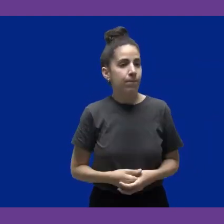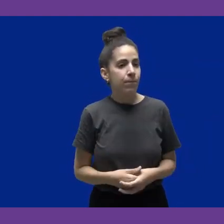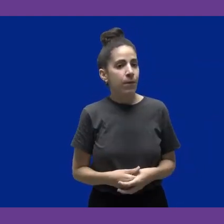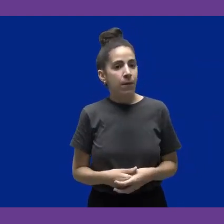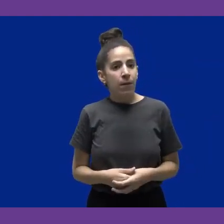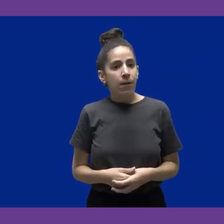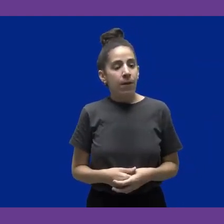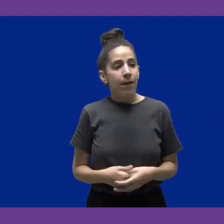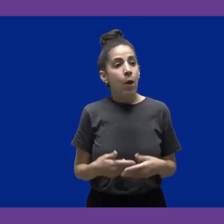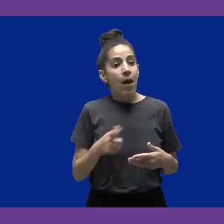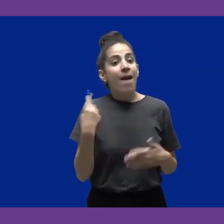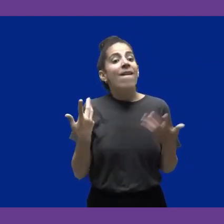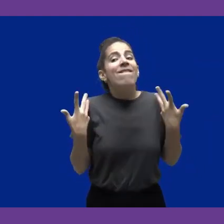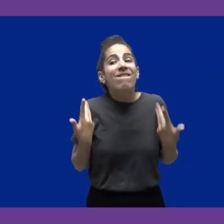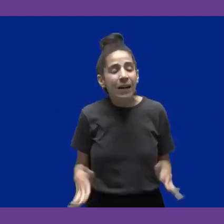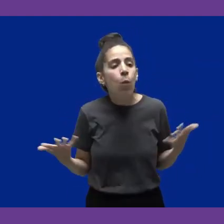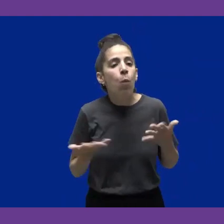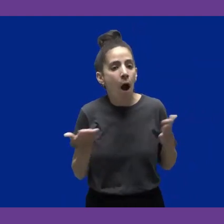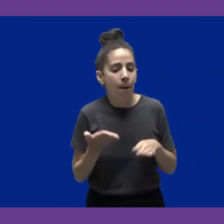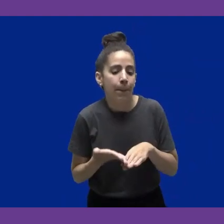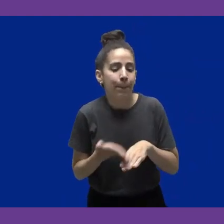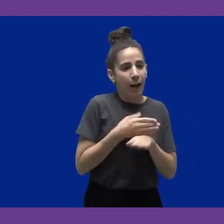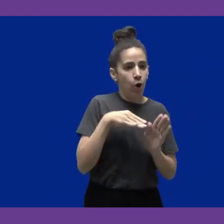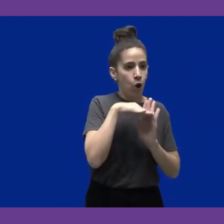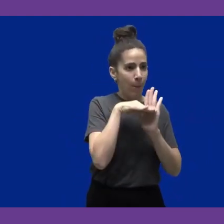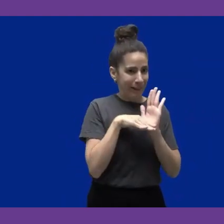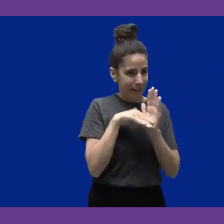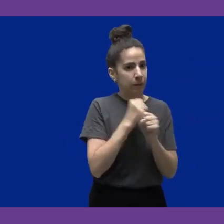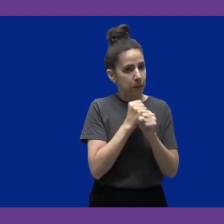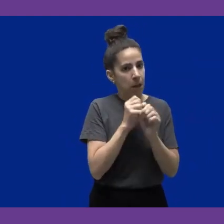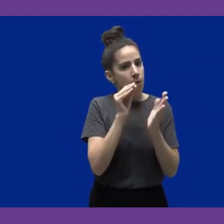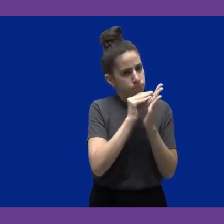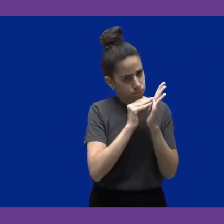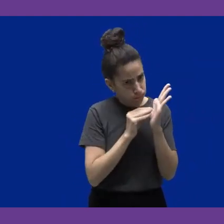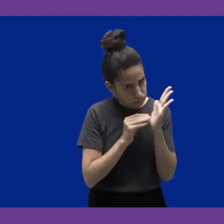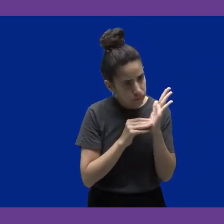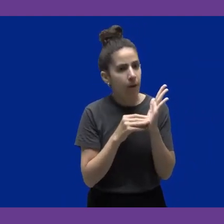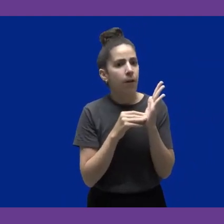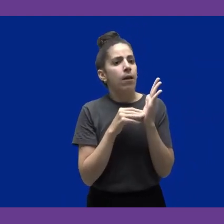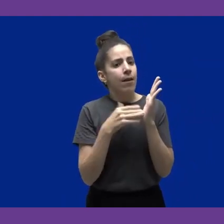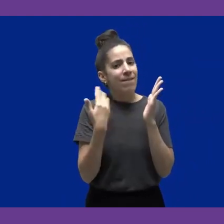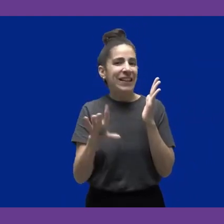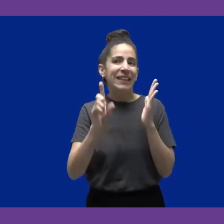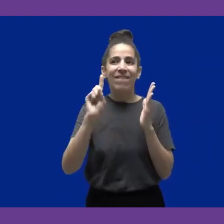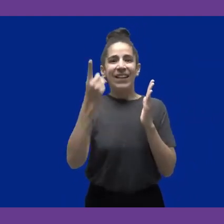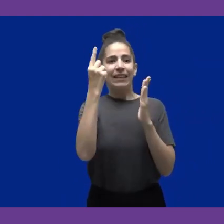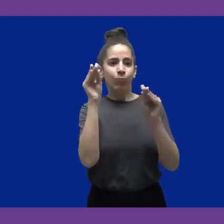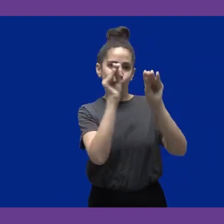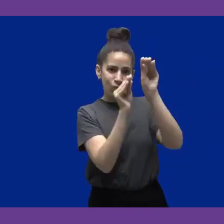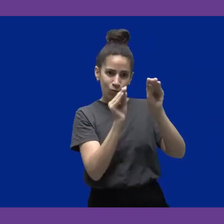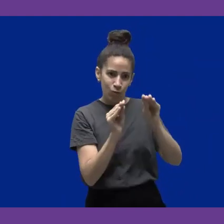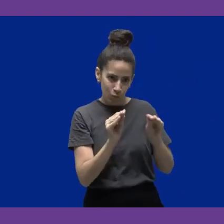stages, and so there's expecting a bigger delay and expected to be ready around May 2027. A